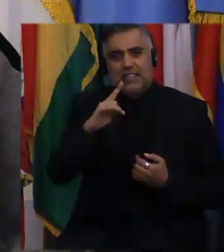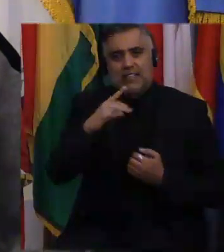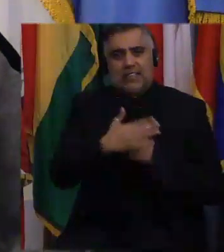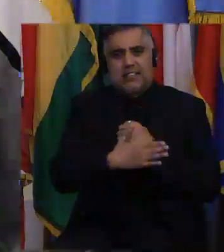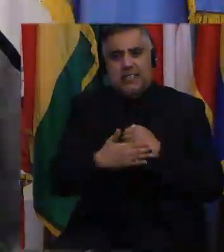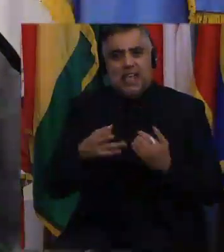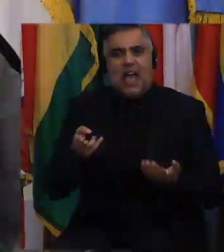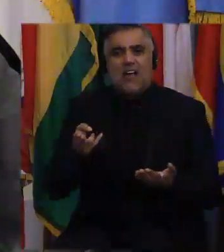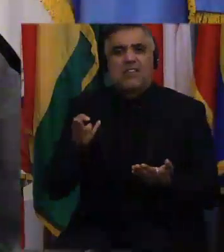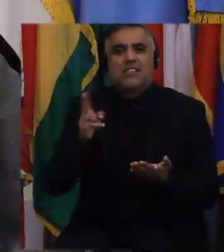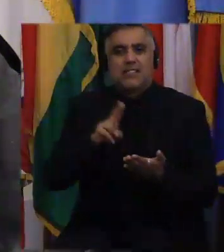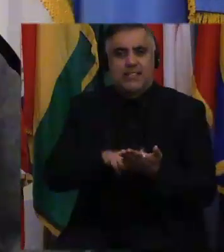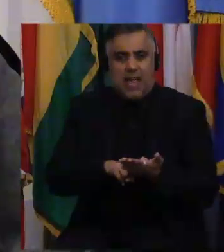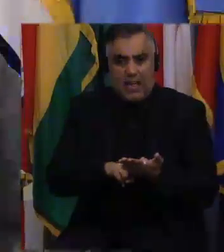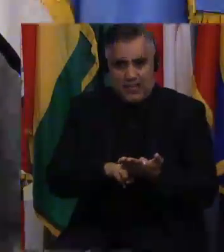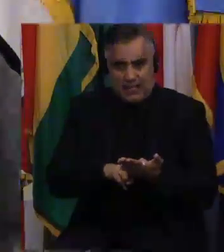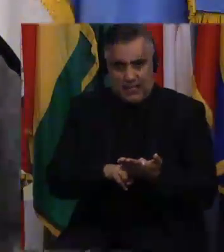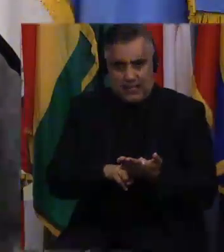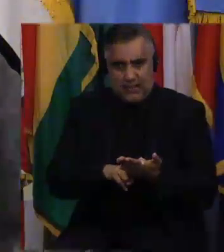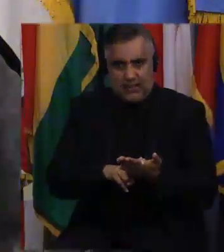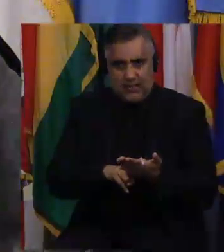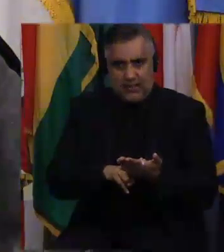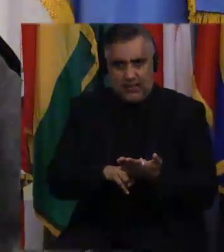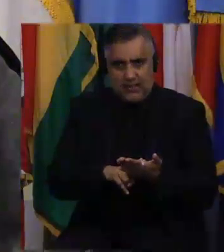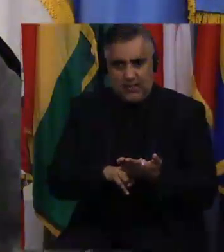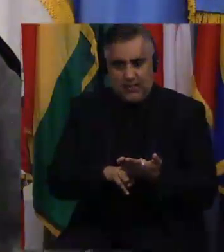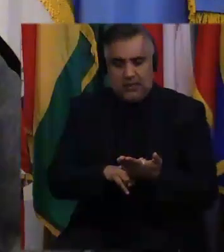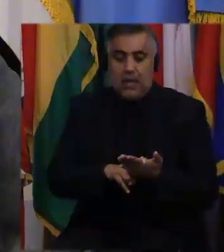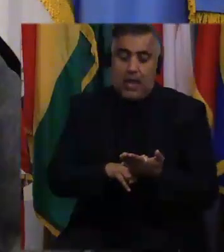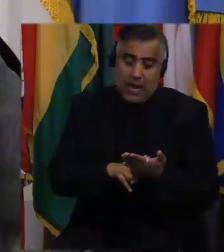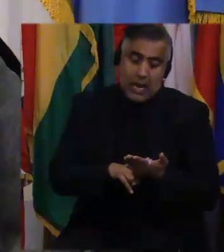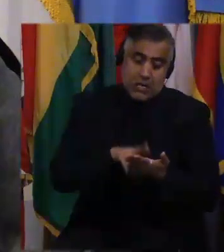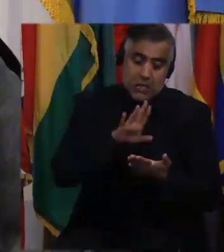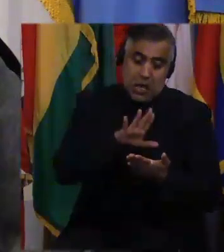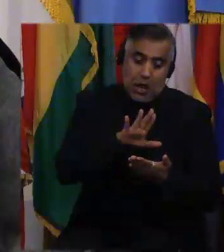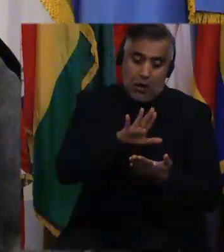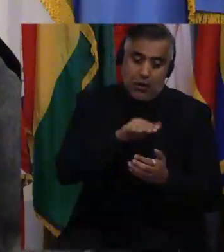have signed the convention, are in the process of